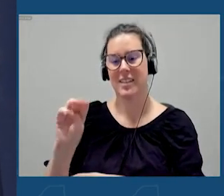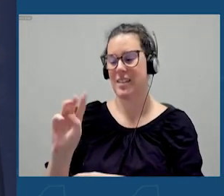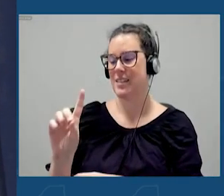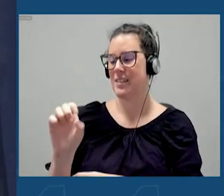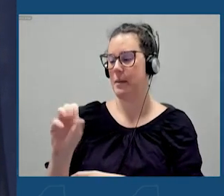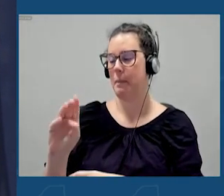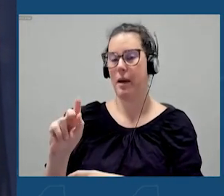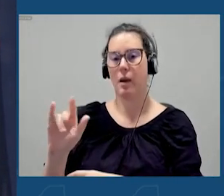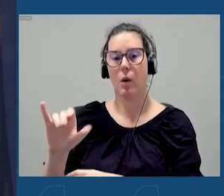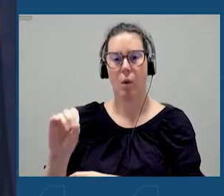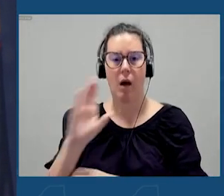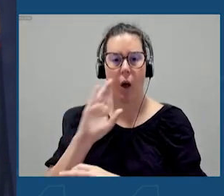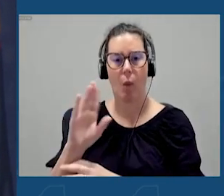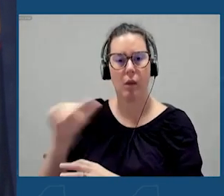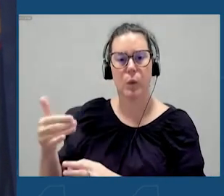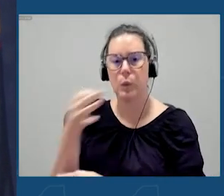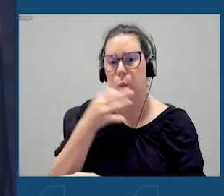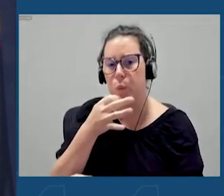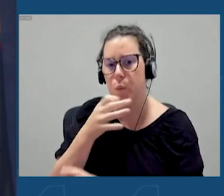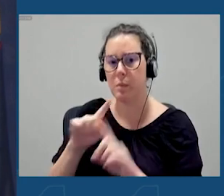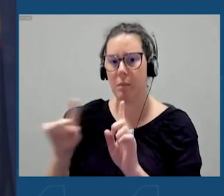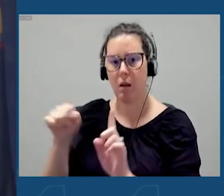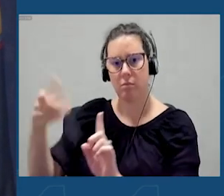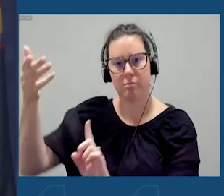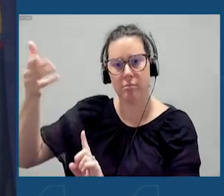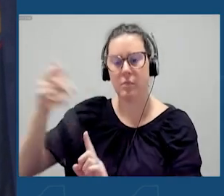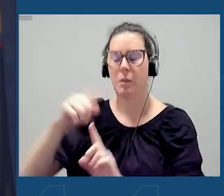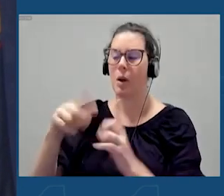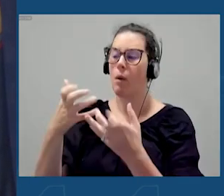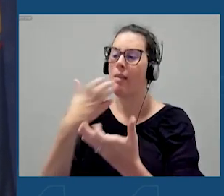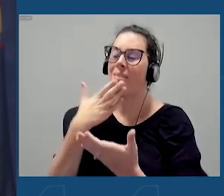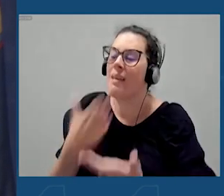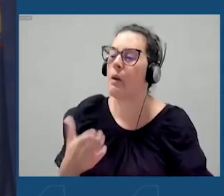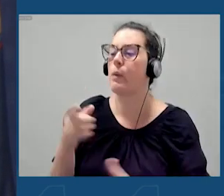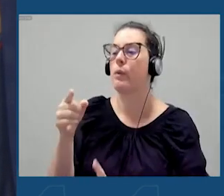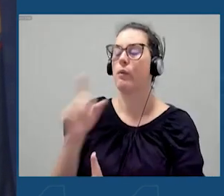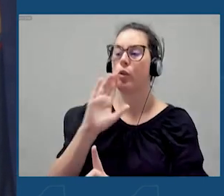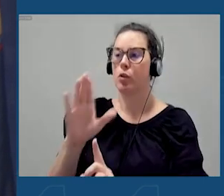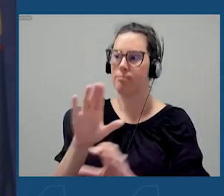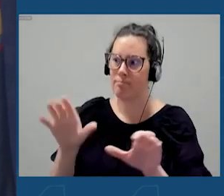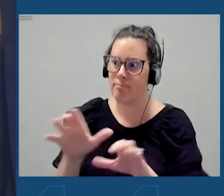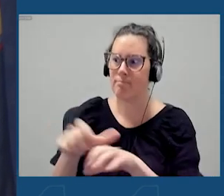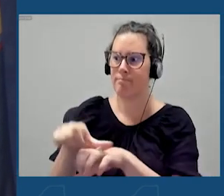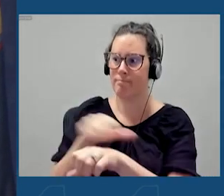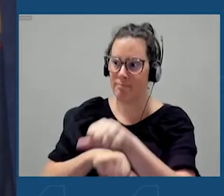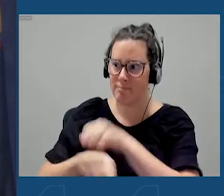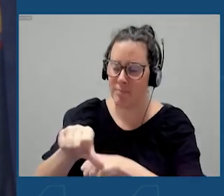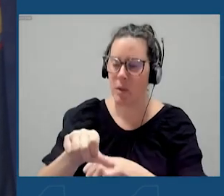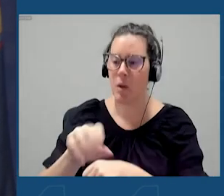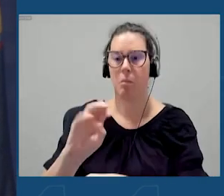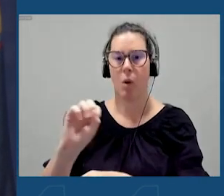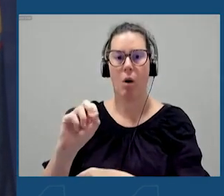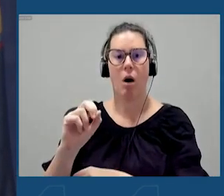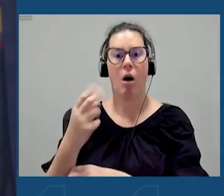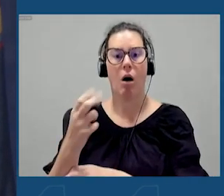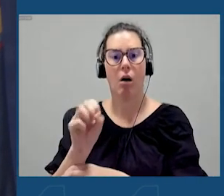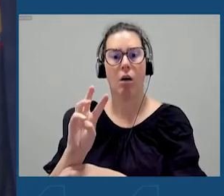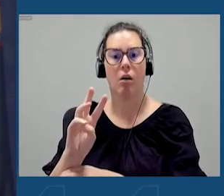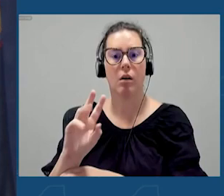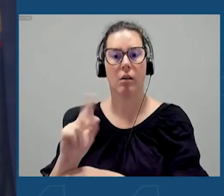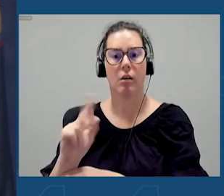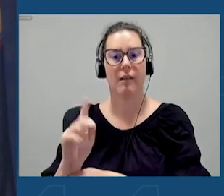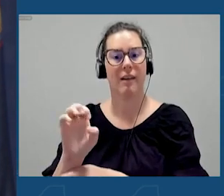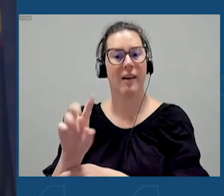but certainly what you've done, your tenacity with Mohawk Edge, making sure that the state knows